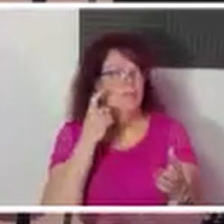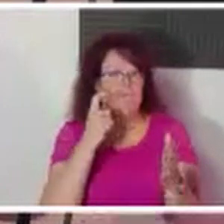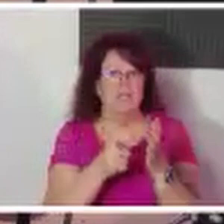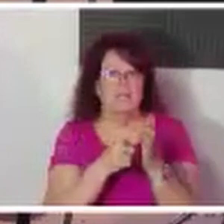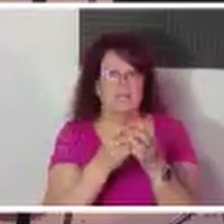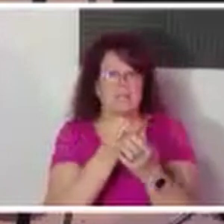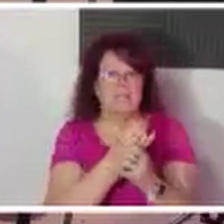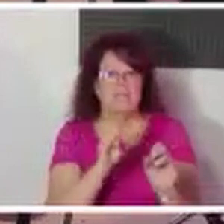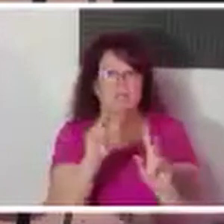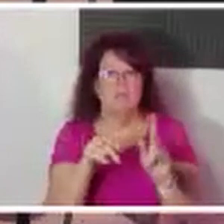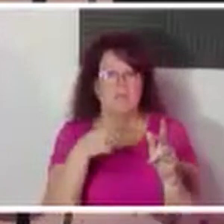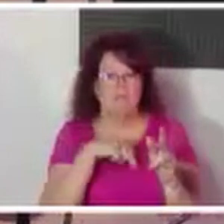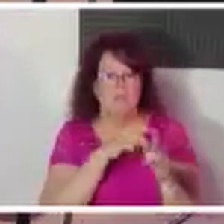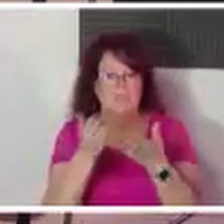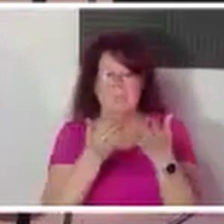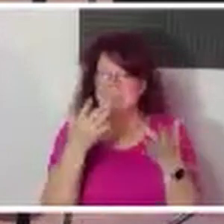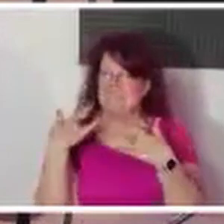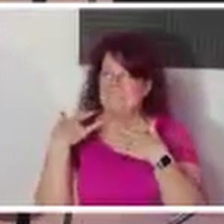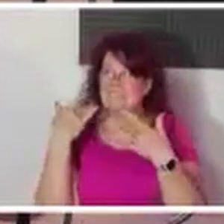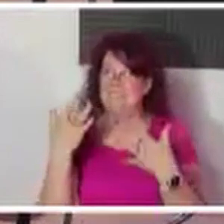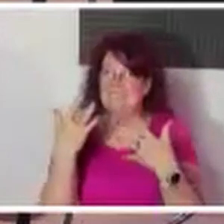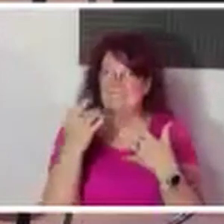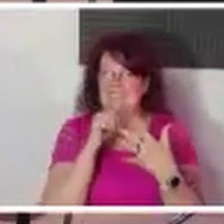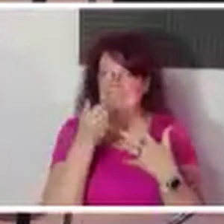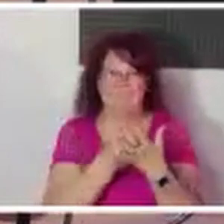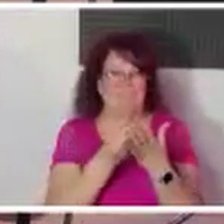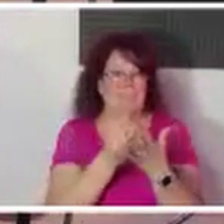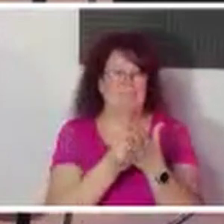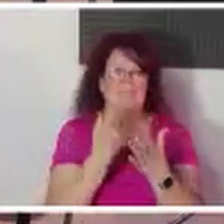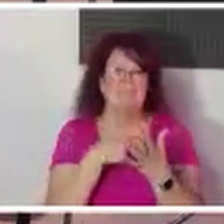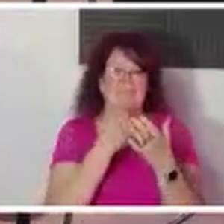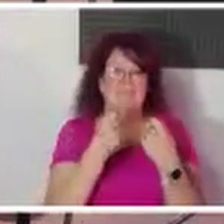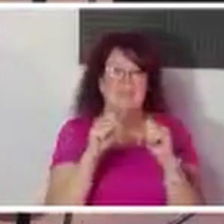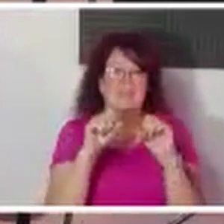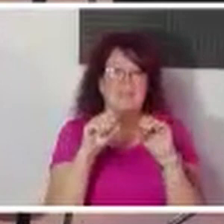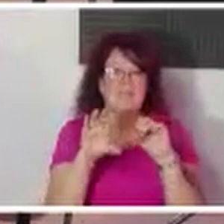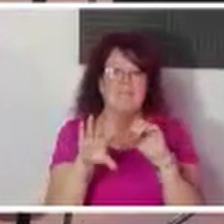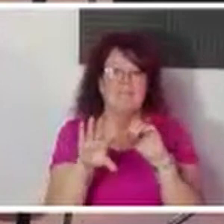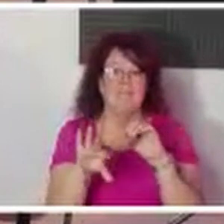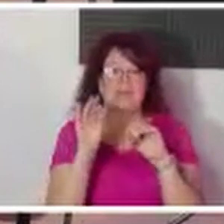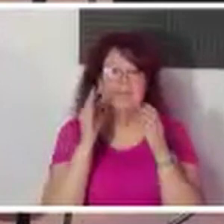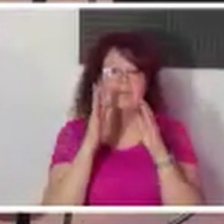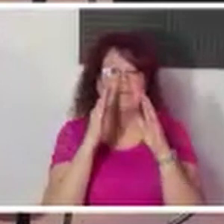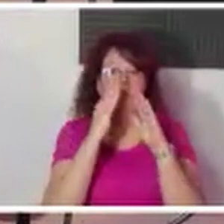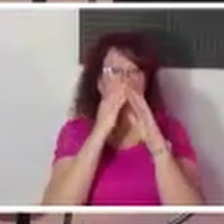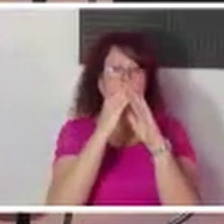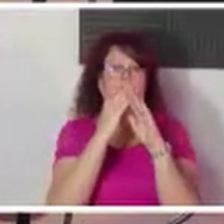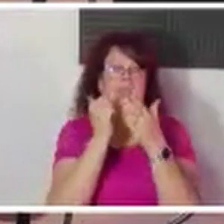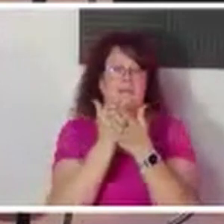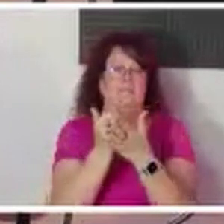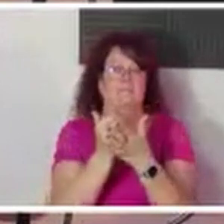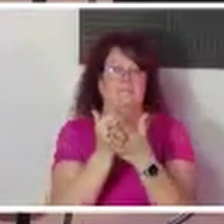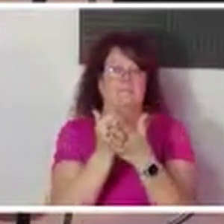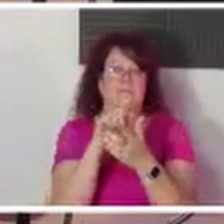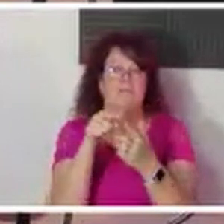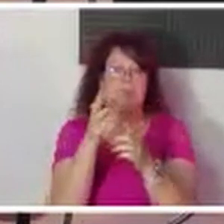individuals we serve are more than likely lacking resources, and so we're trying to find ways to intersect and be available. Once